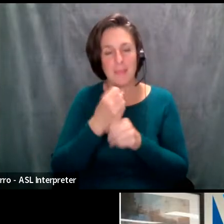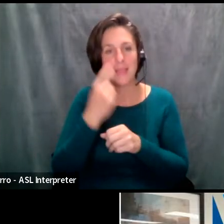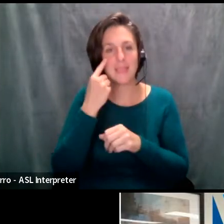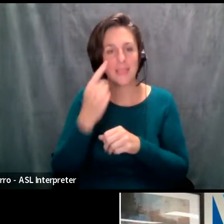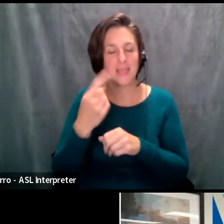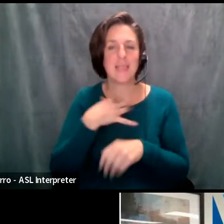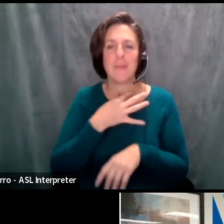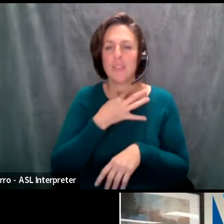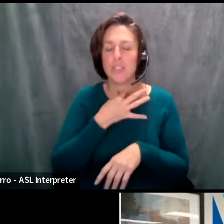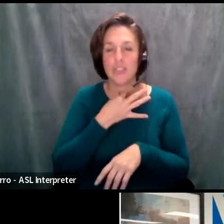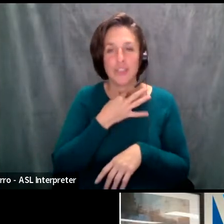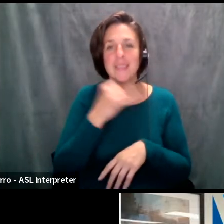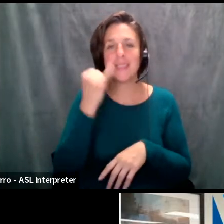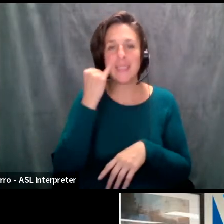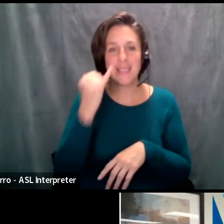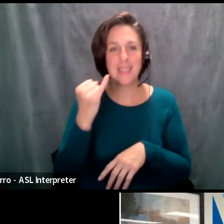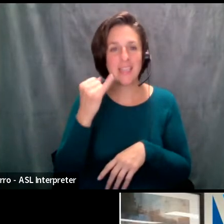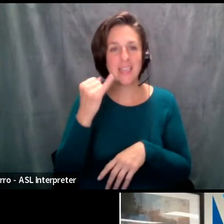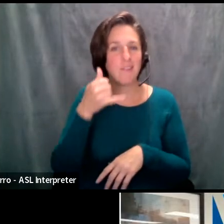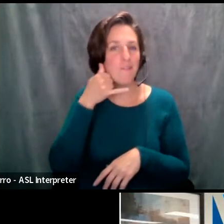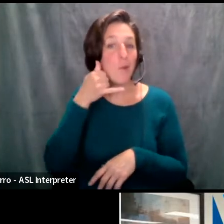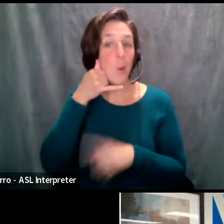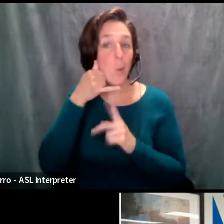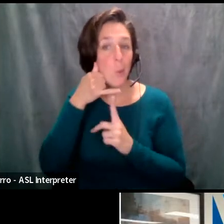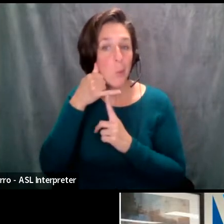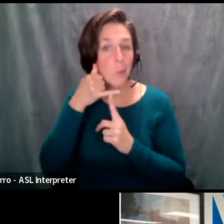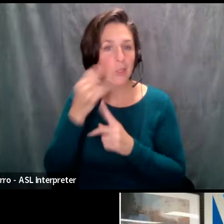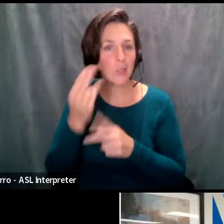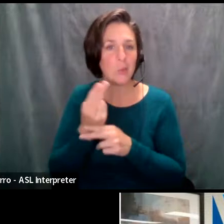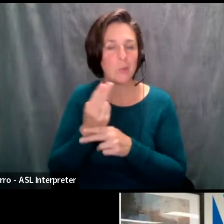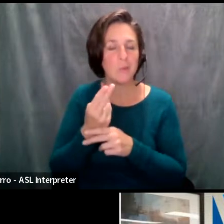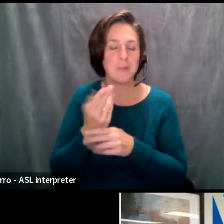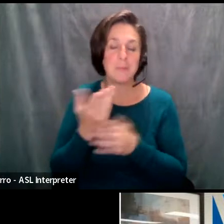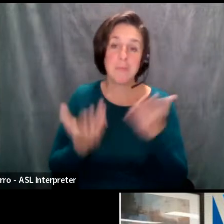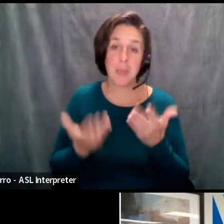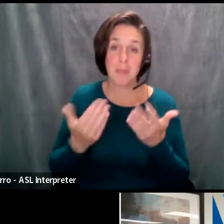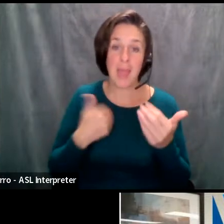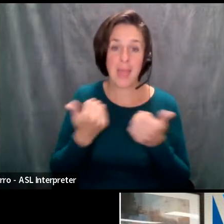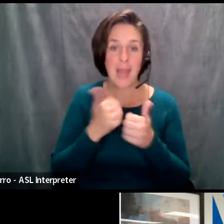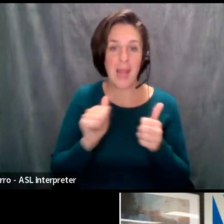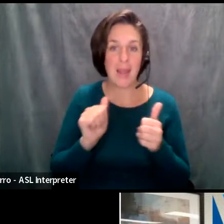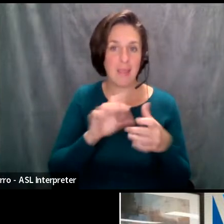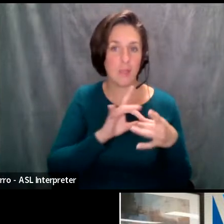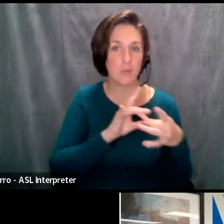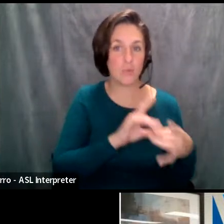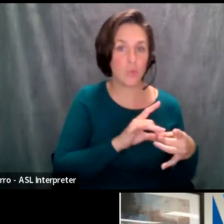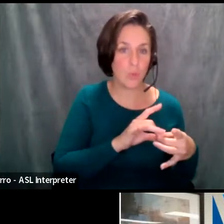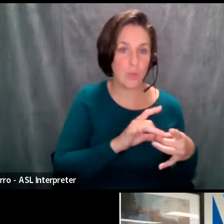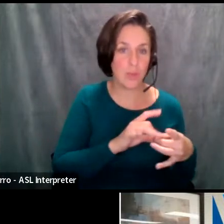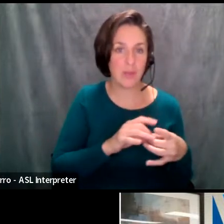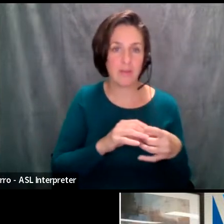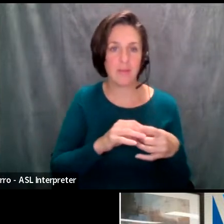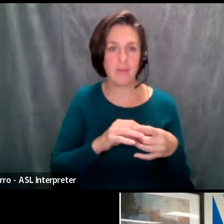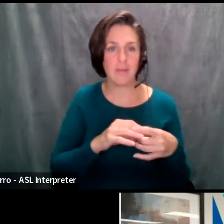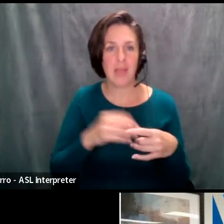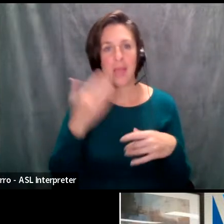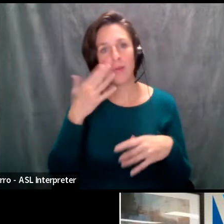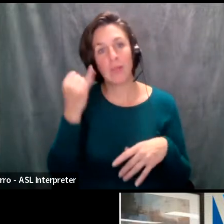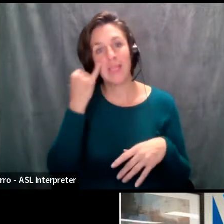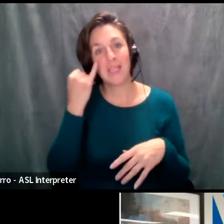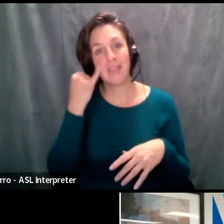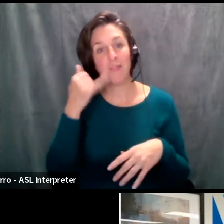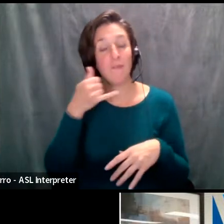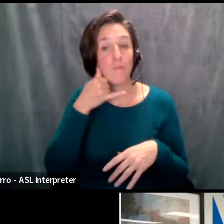if phone use had anything to do with it, and if, I don't know, phones being